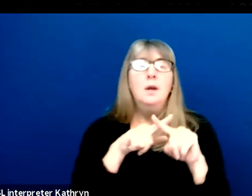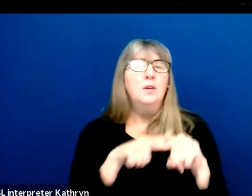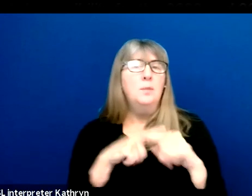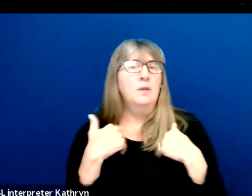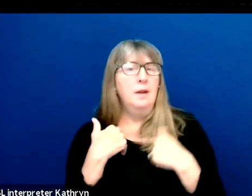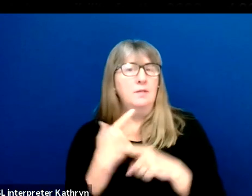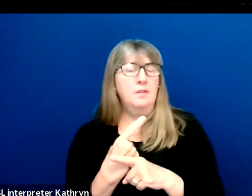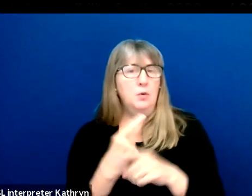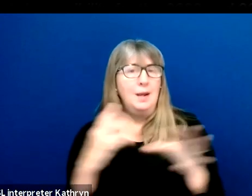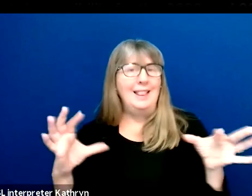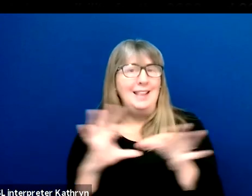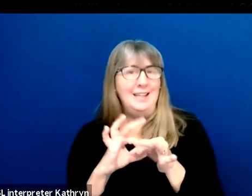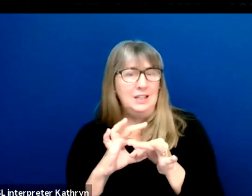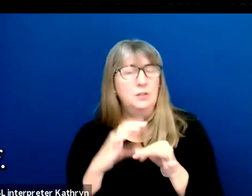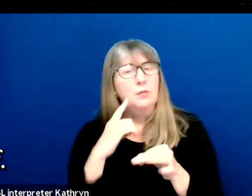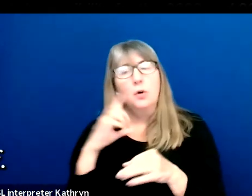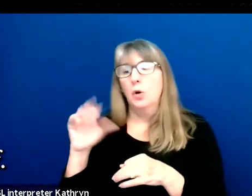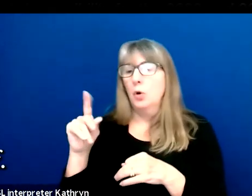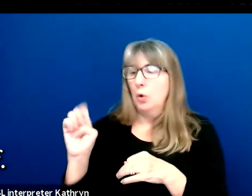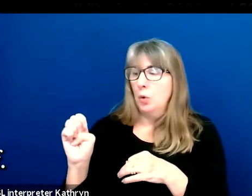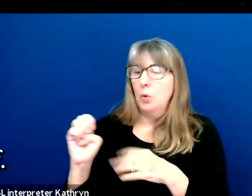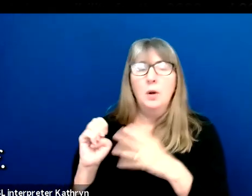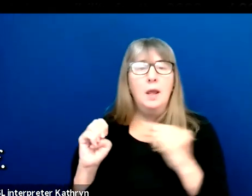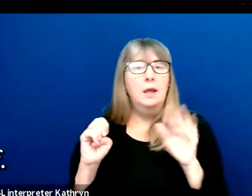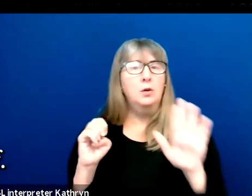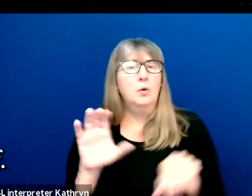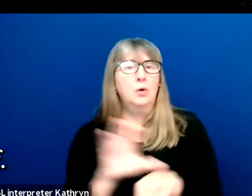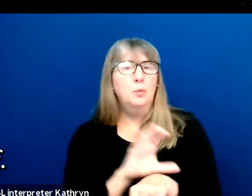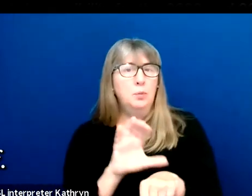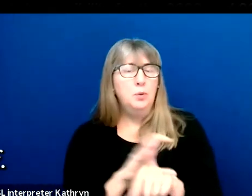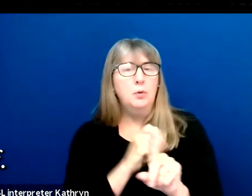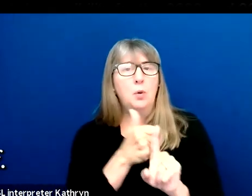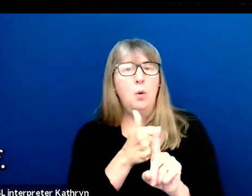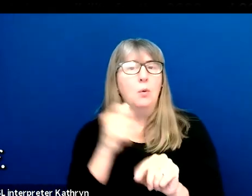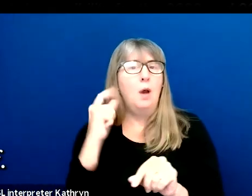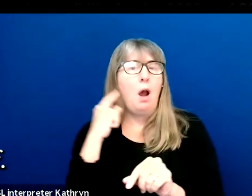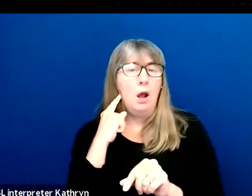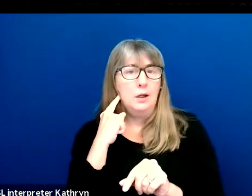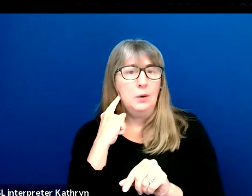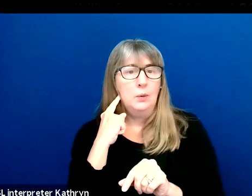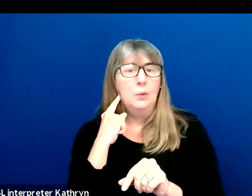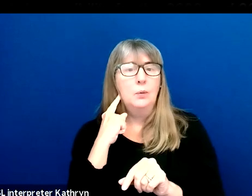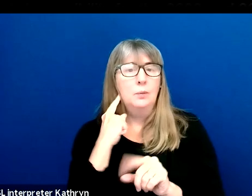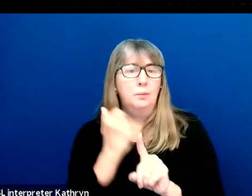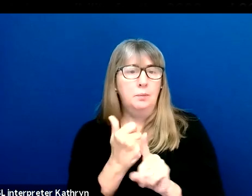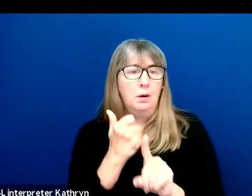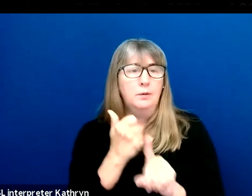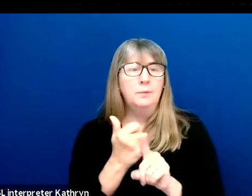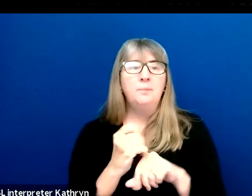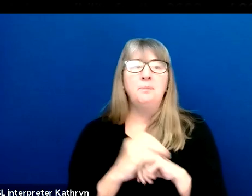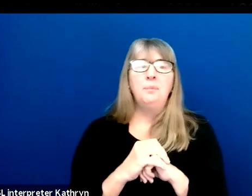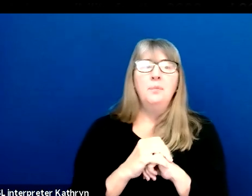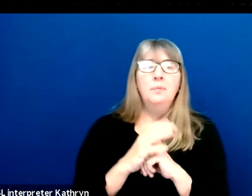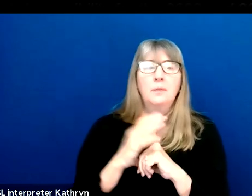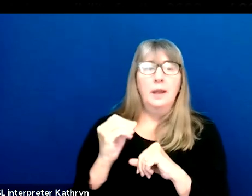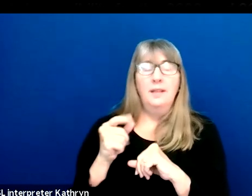correct linkage between the code and your computer's own audio stuff. And